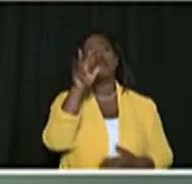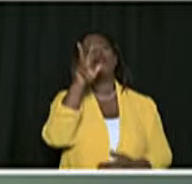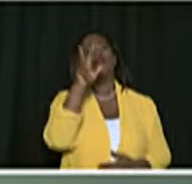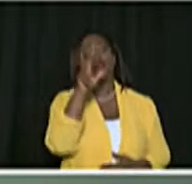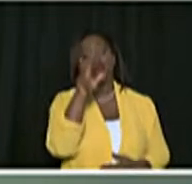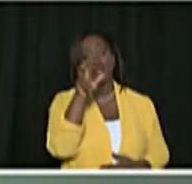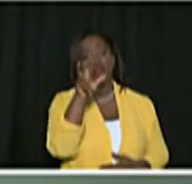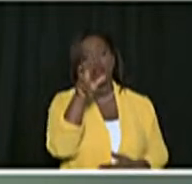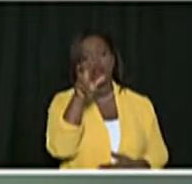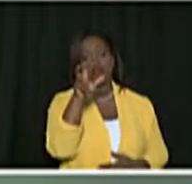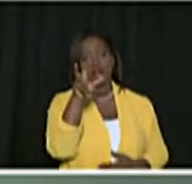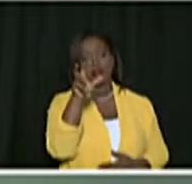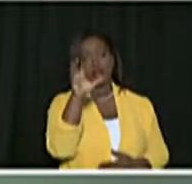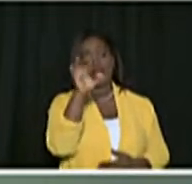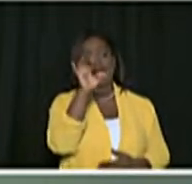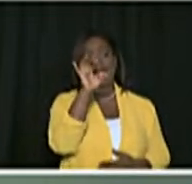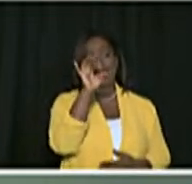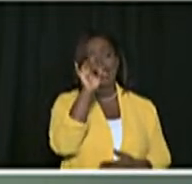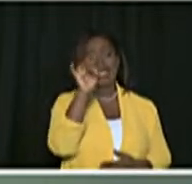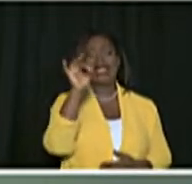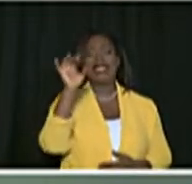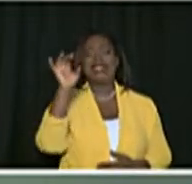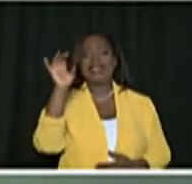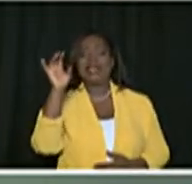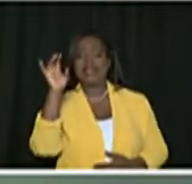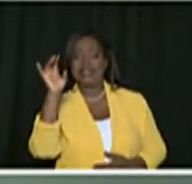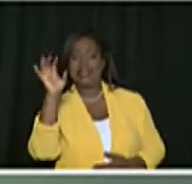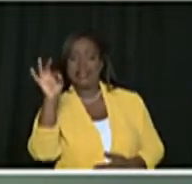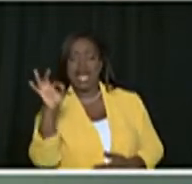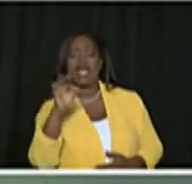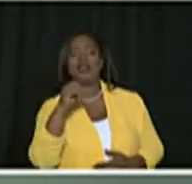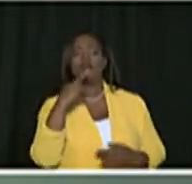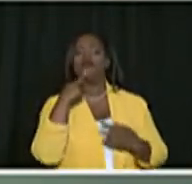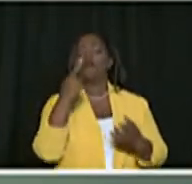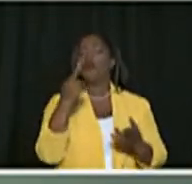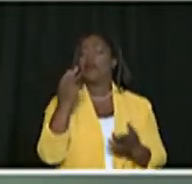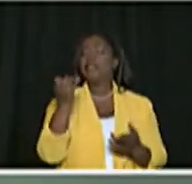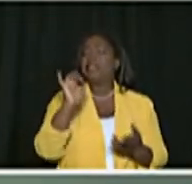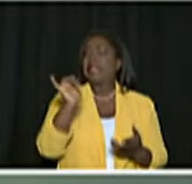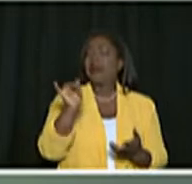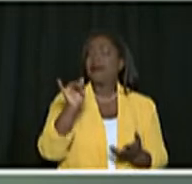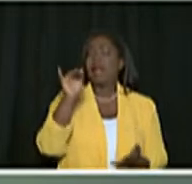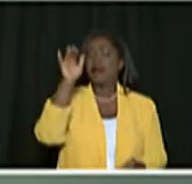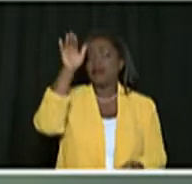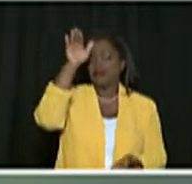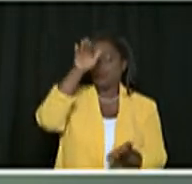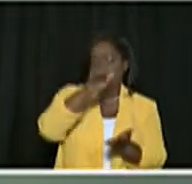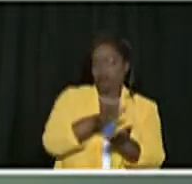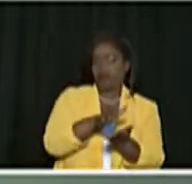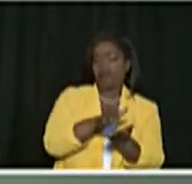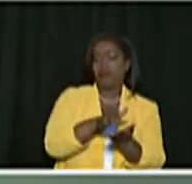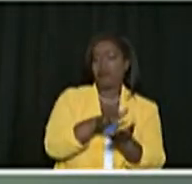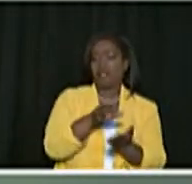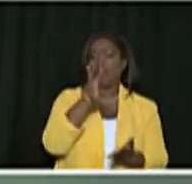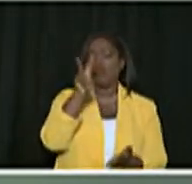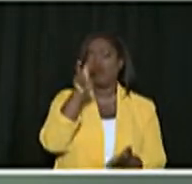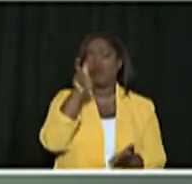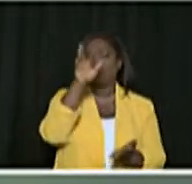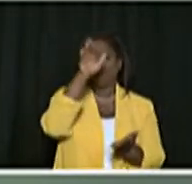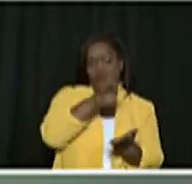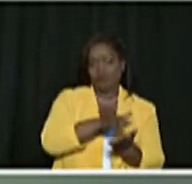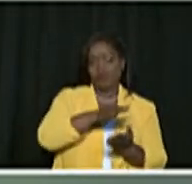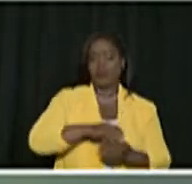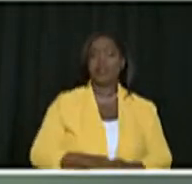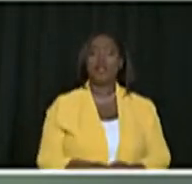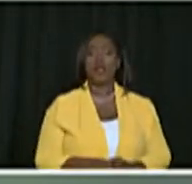So that's like a 39% reduction in the number of reports made. We have our recovery rate